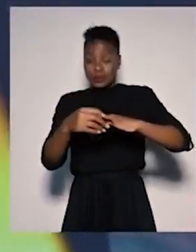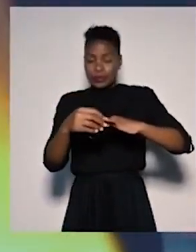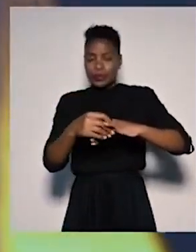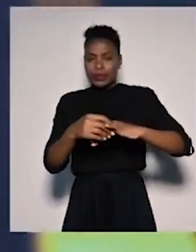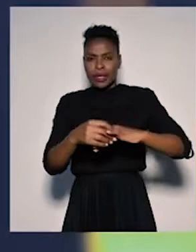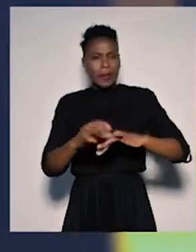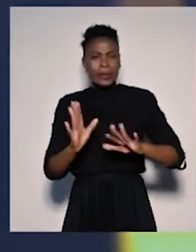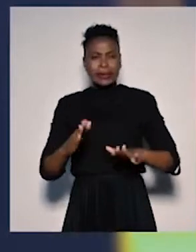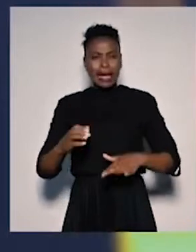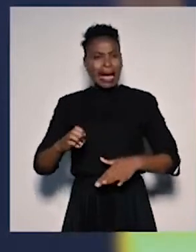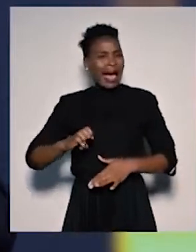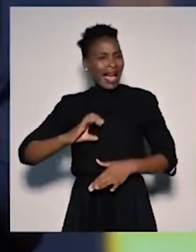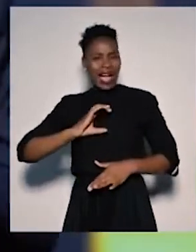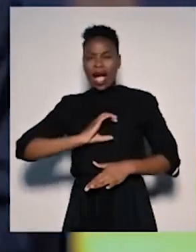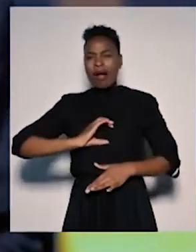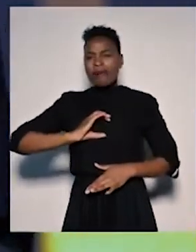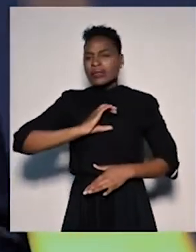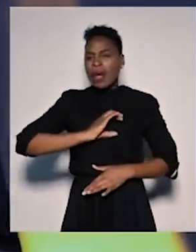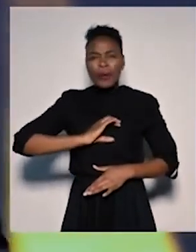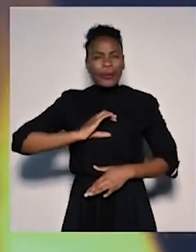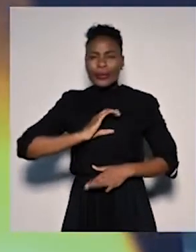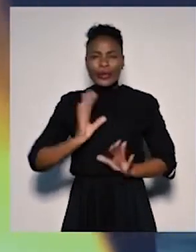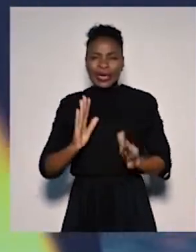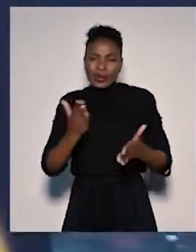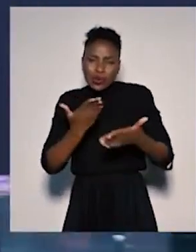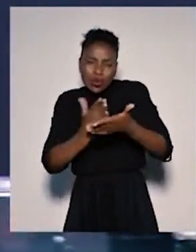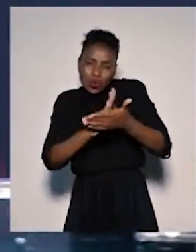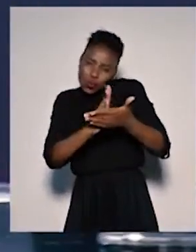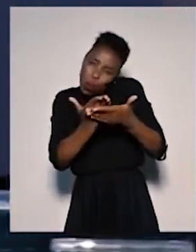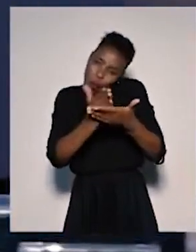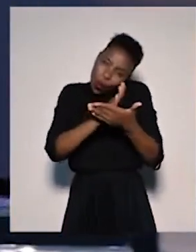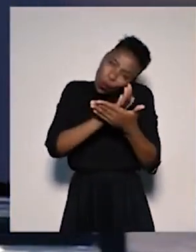But she was not comfortable because she wasn't sure about certain things.